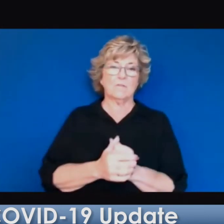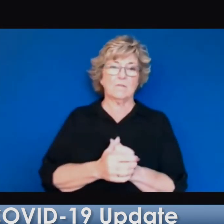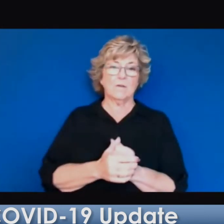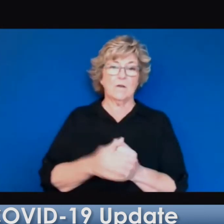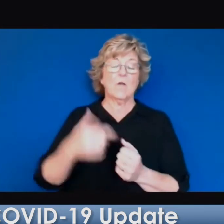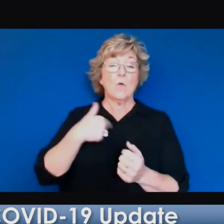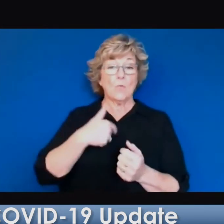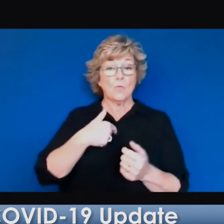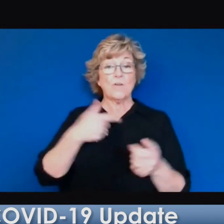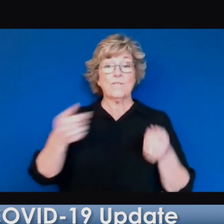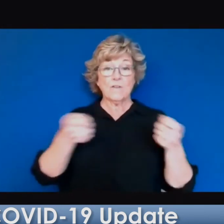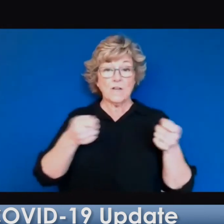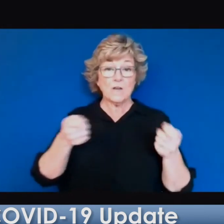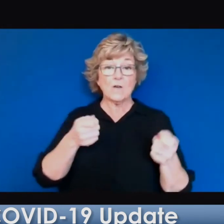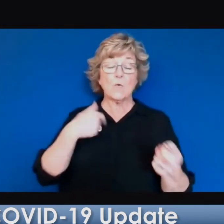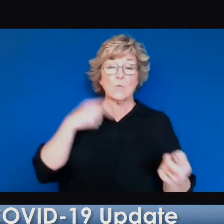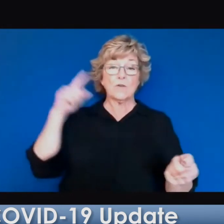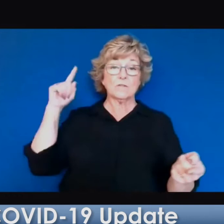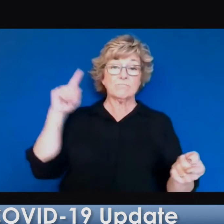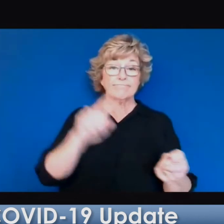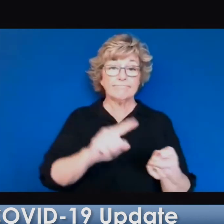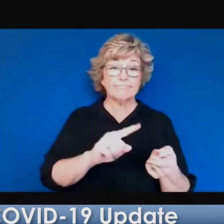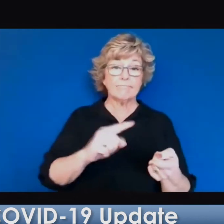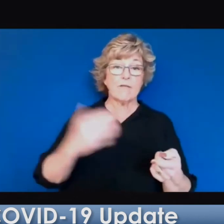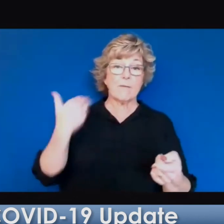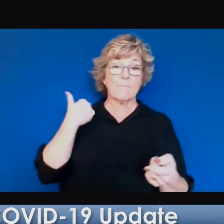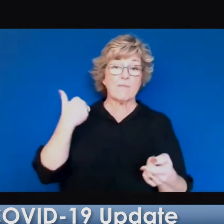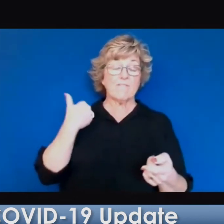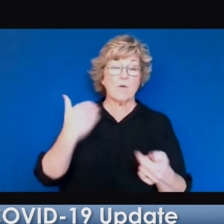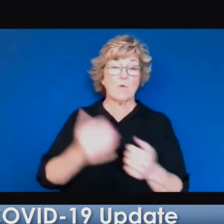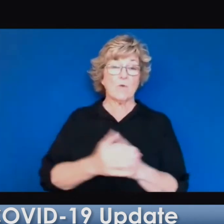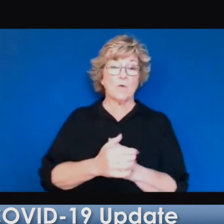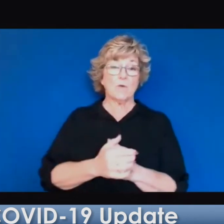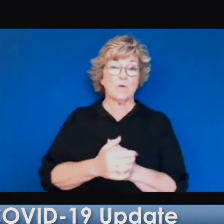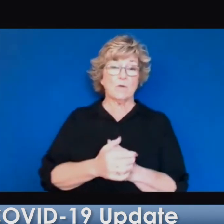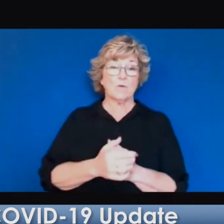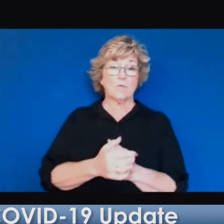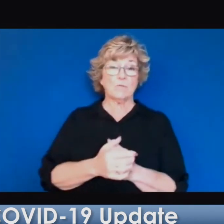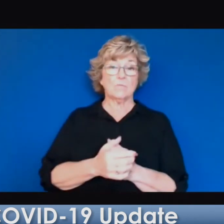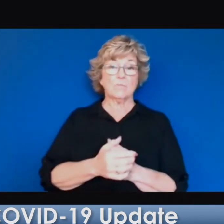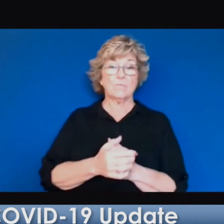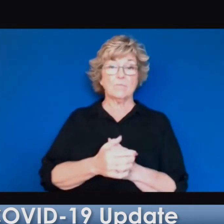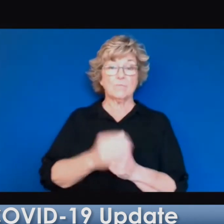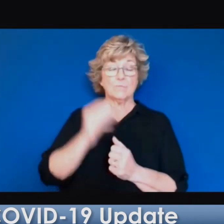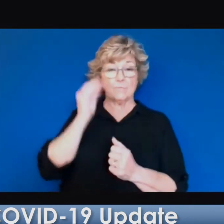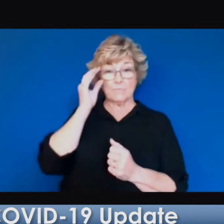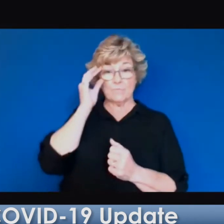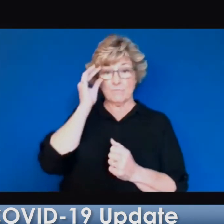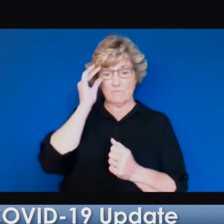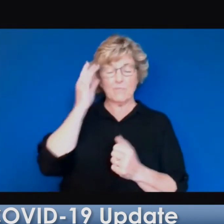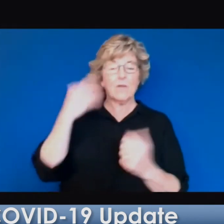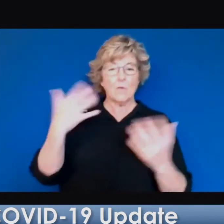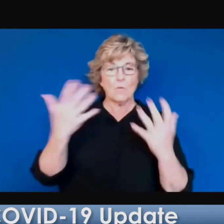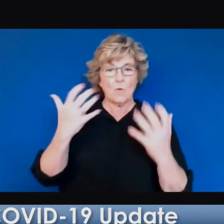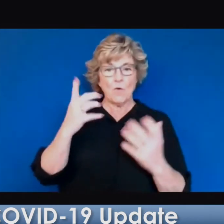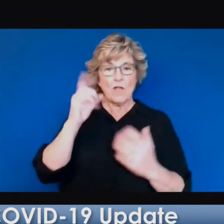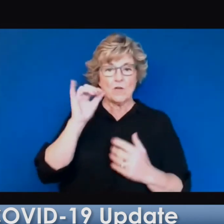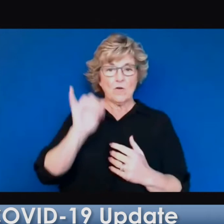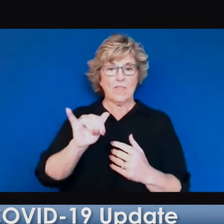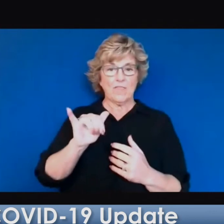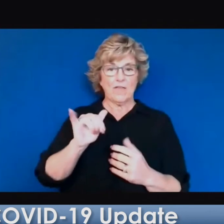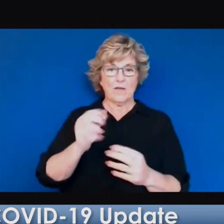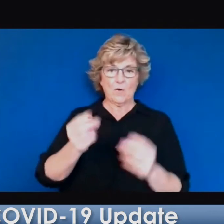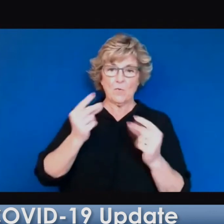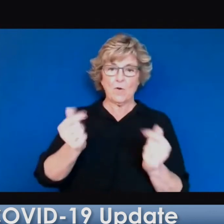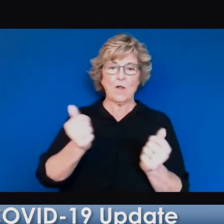it before, we've mitigated the virus in the past, and we would need to do that and do that early with